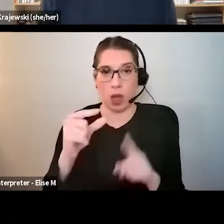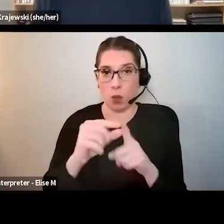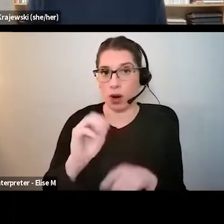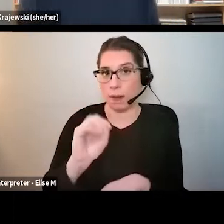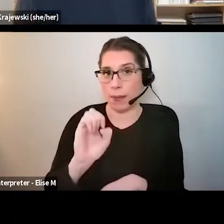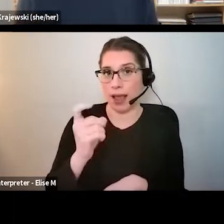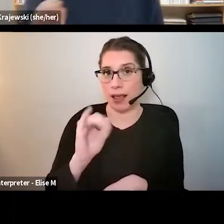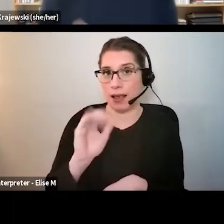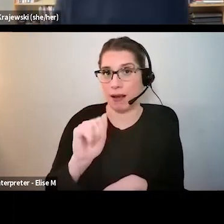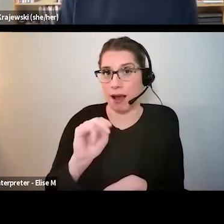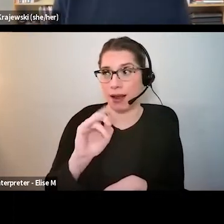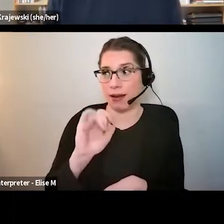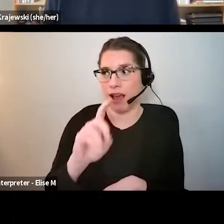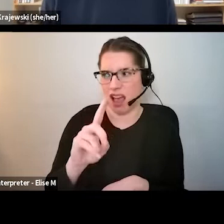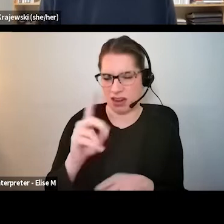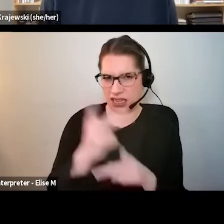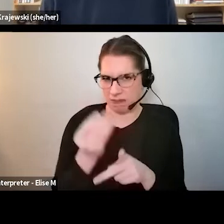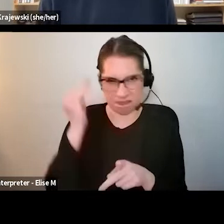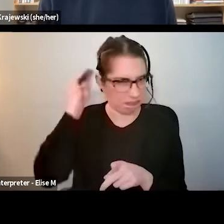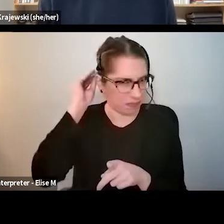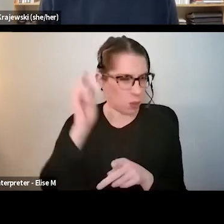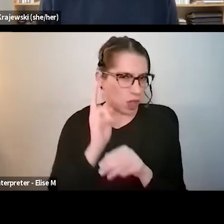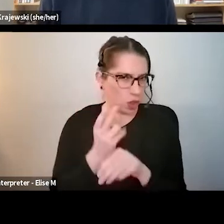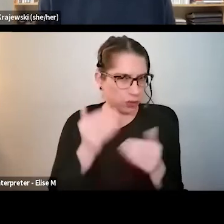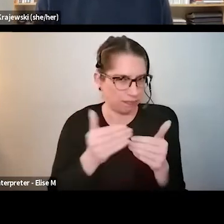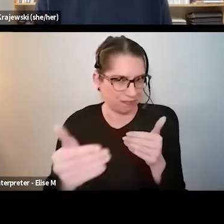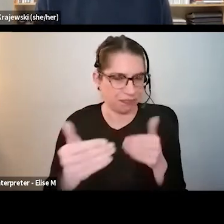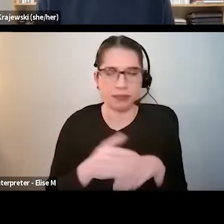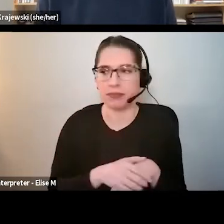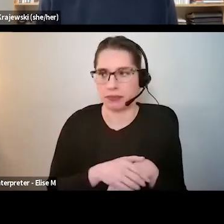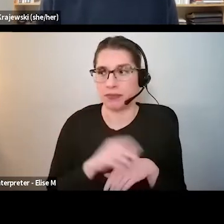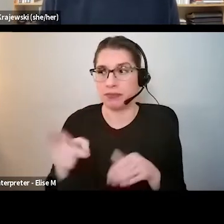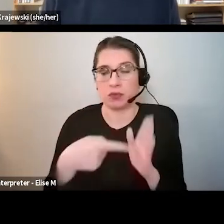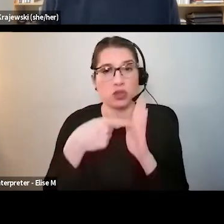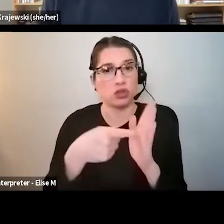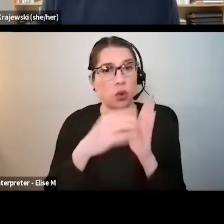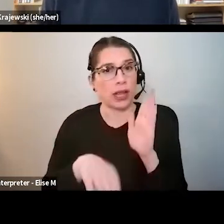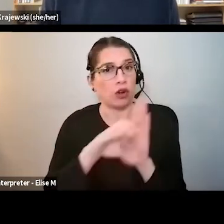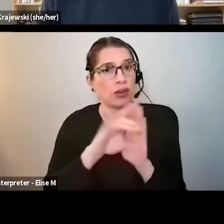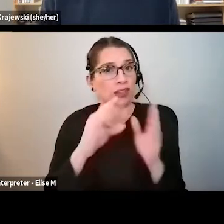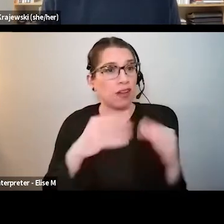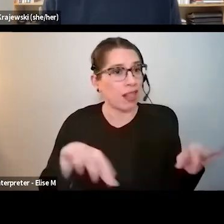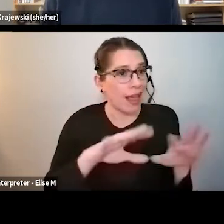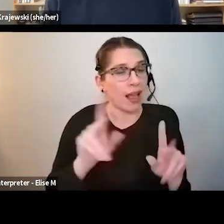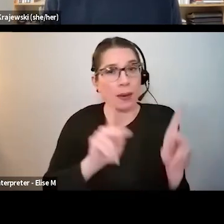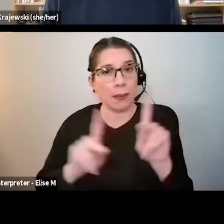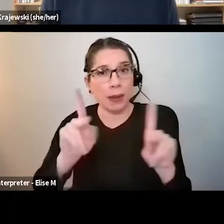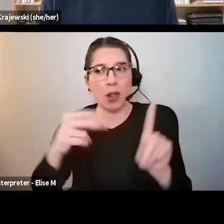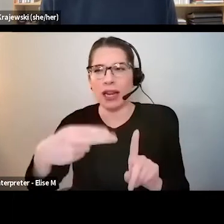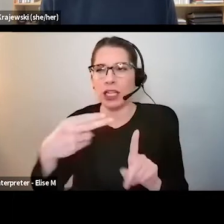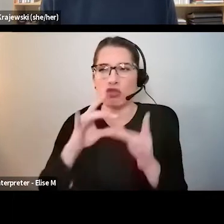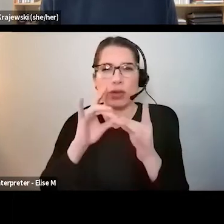Mexican modernists depicted the unique characteristics of the land, its people, and the rich history of the country in